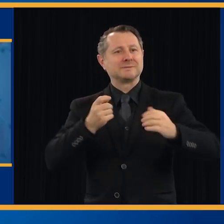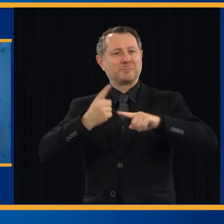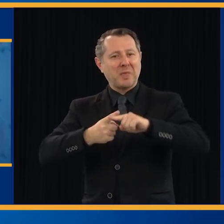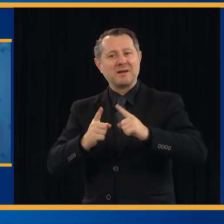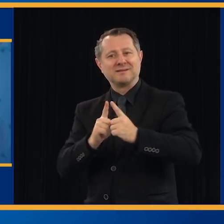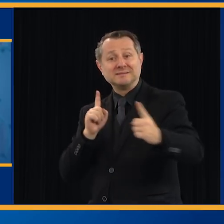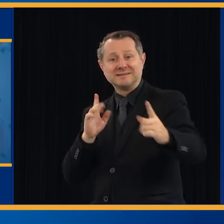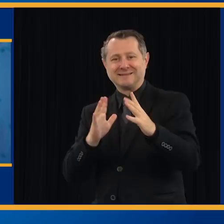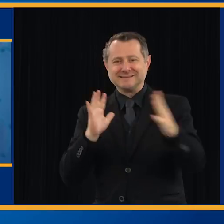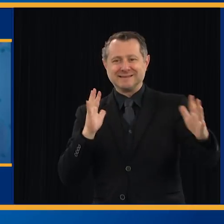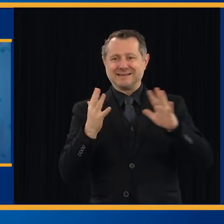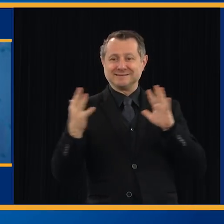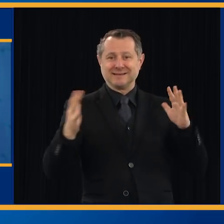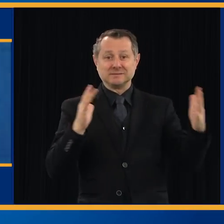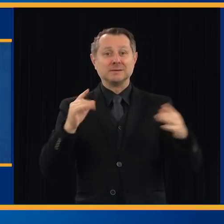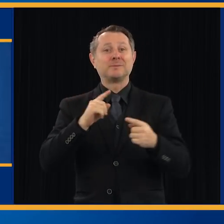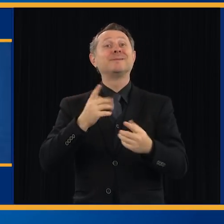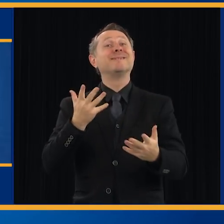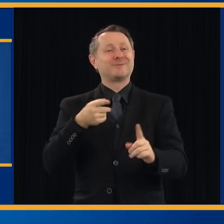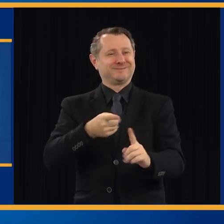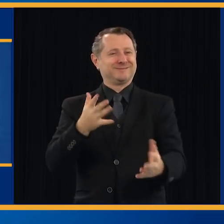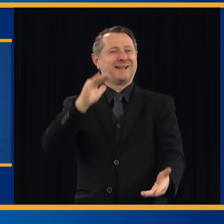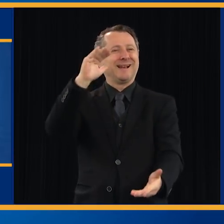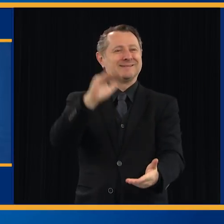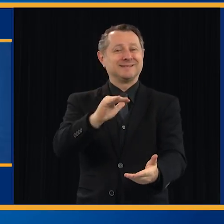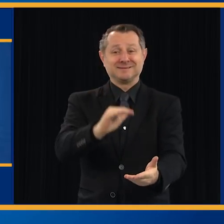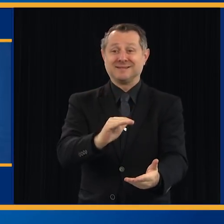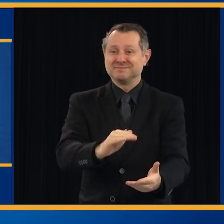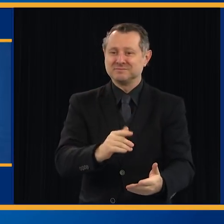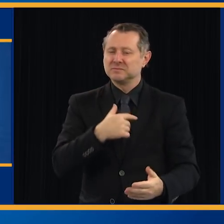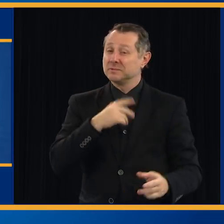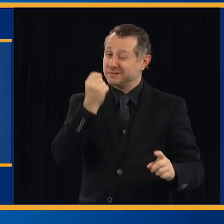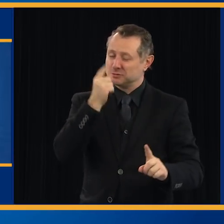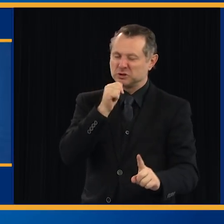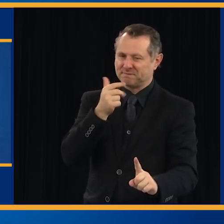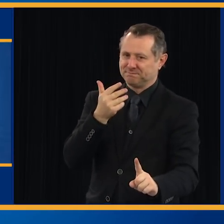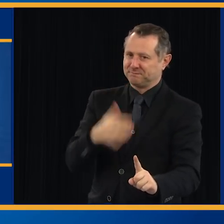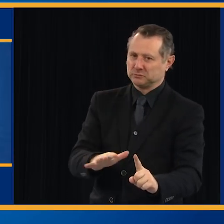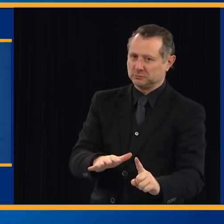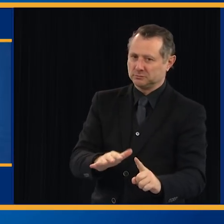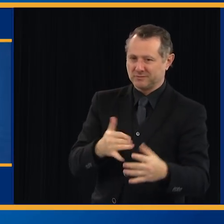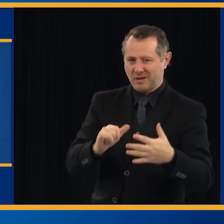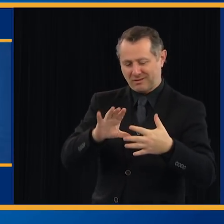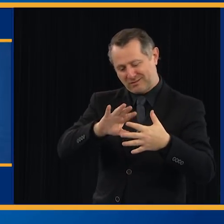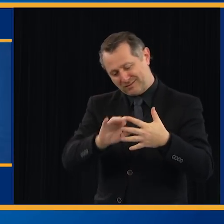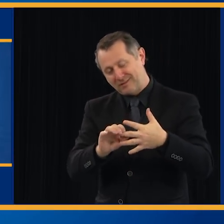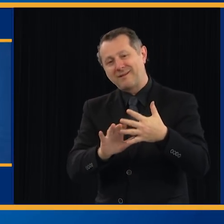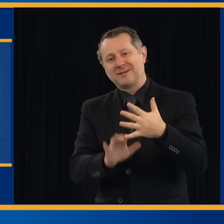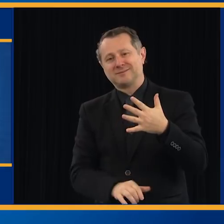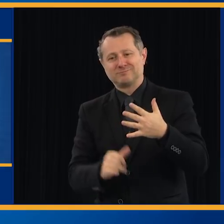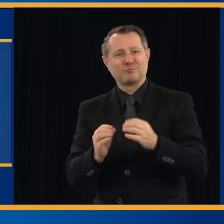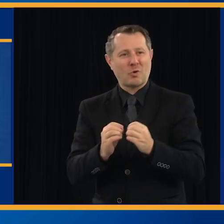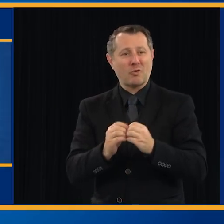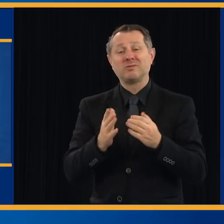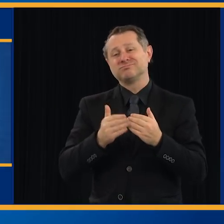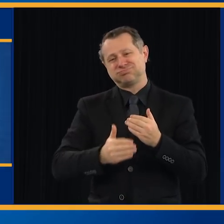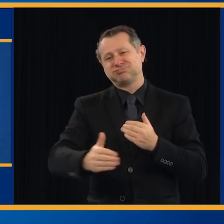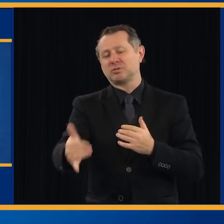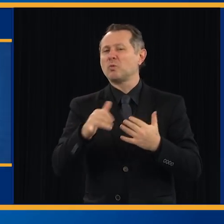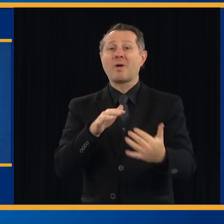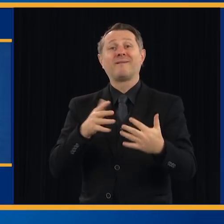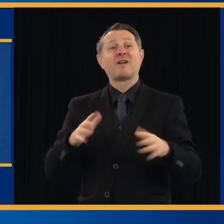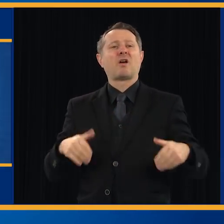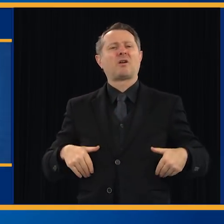rate, but it's only halftime. We still have to make sure that we keep that beast under control, we keep